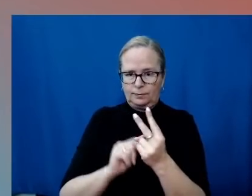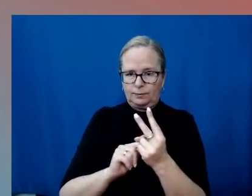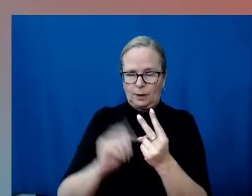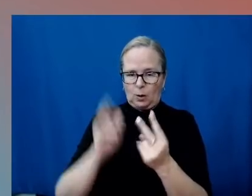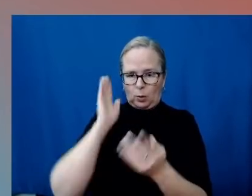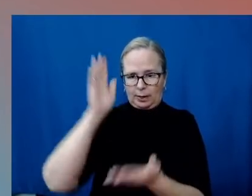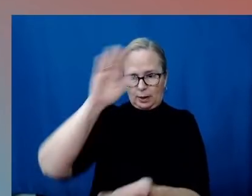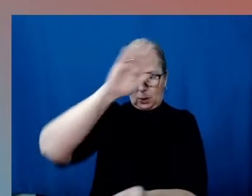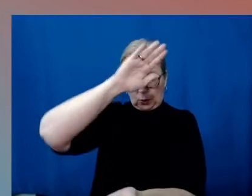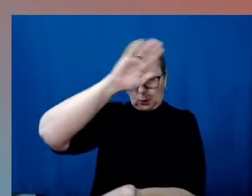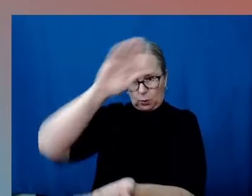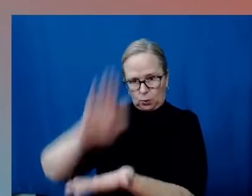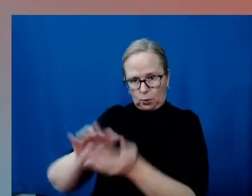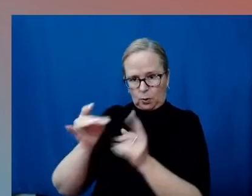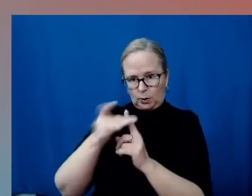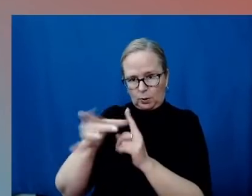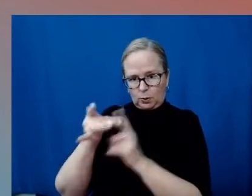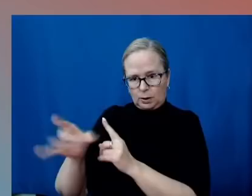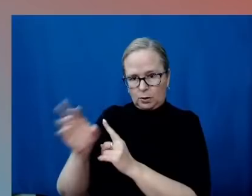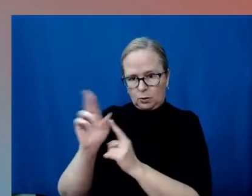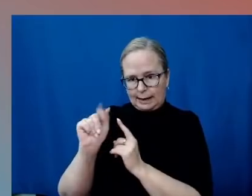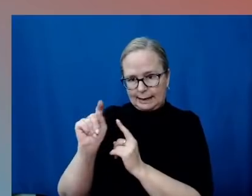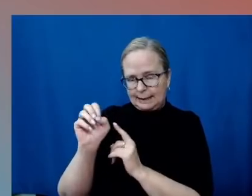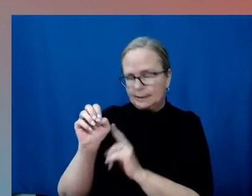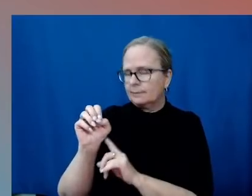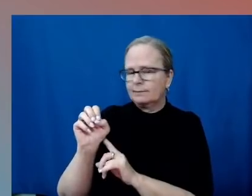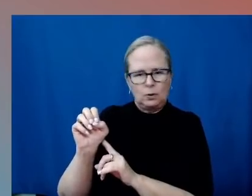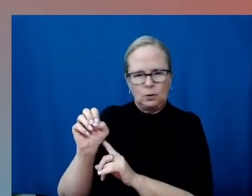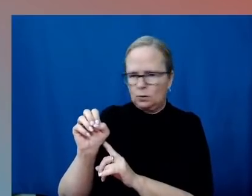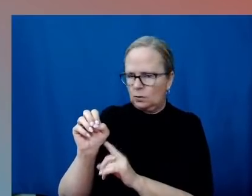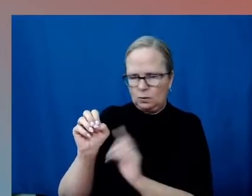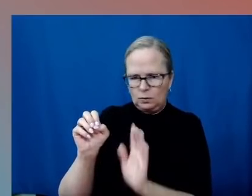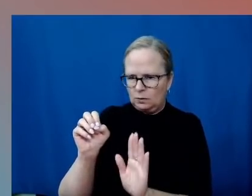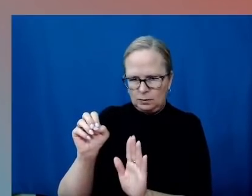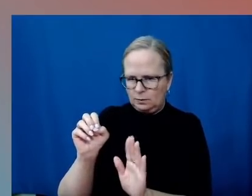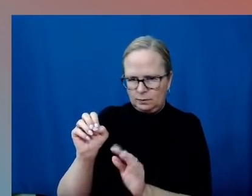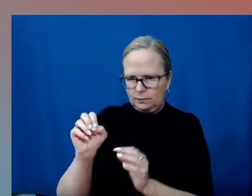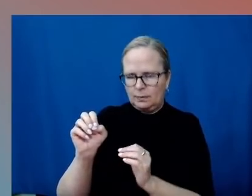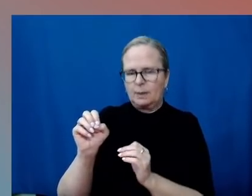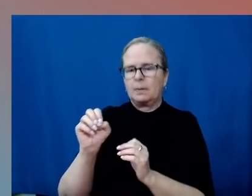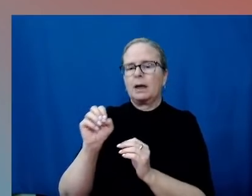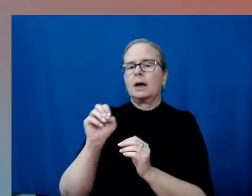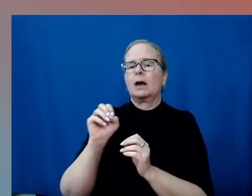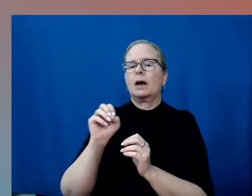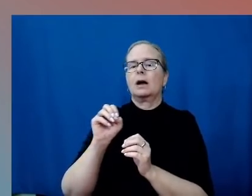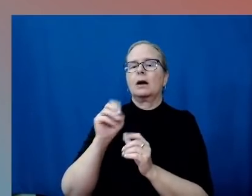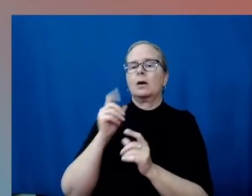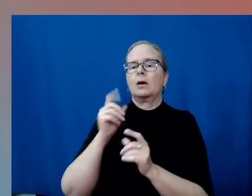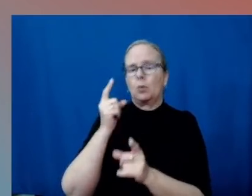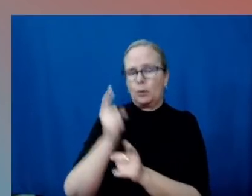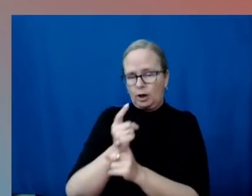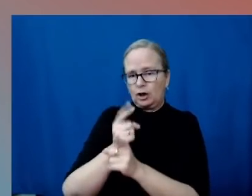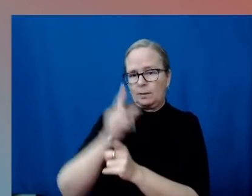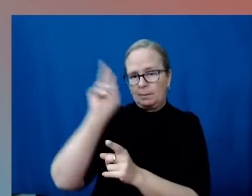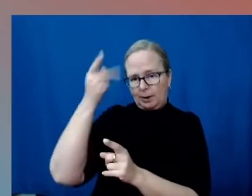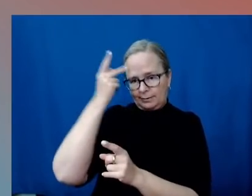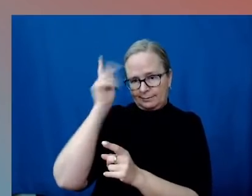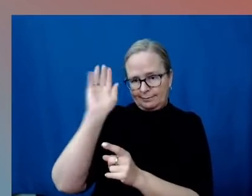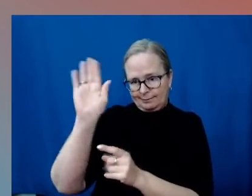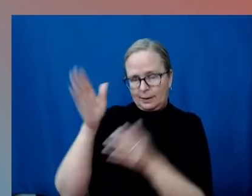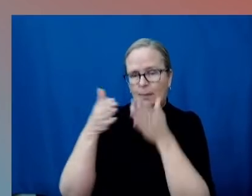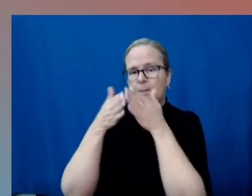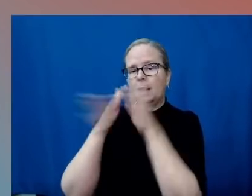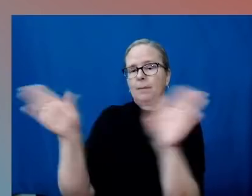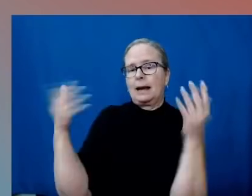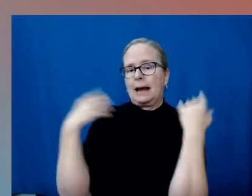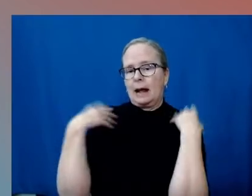not substantially decrease transmission rates from person to person. And that is being correctly said by a lot of politicians,